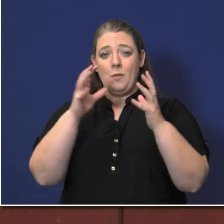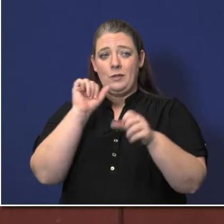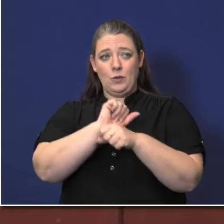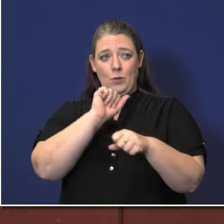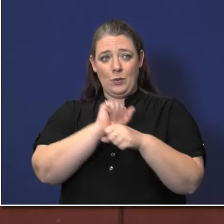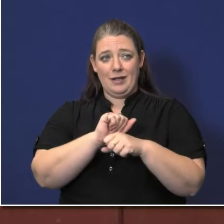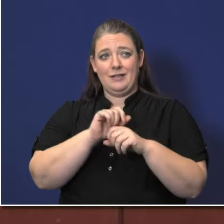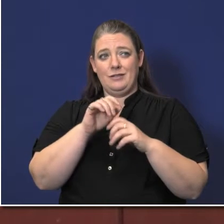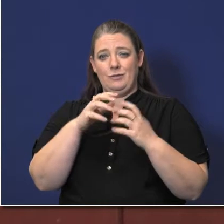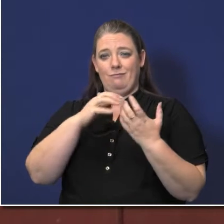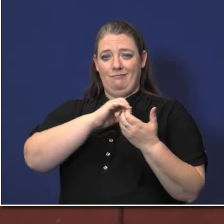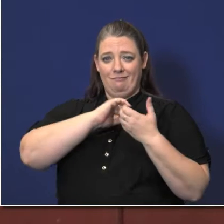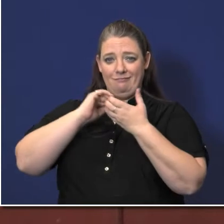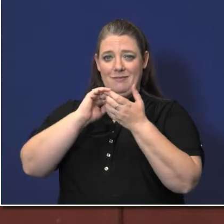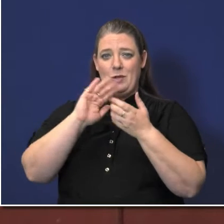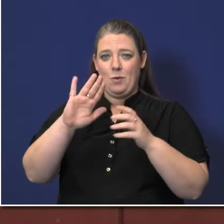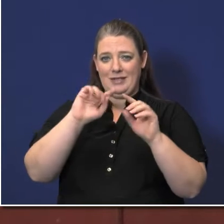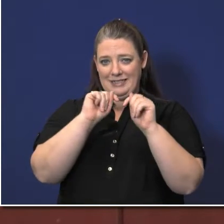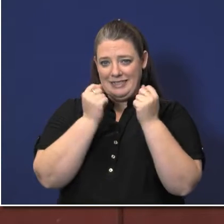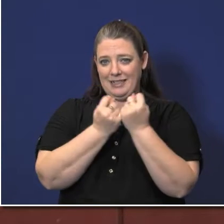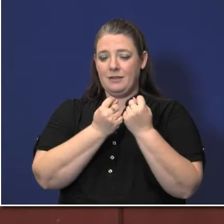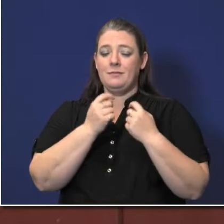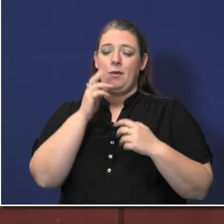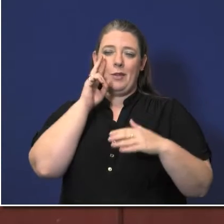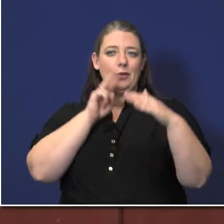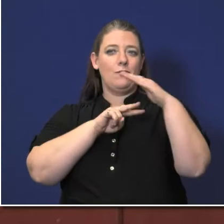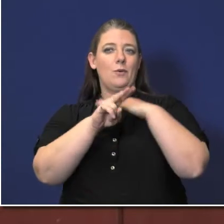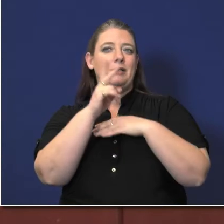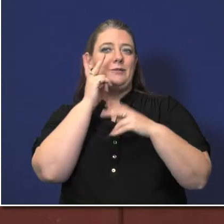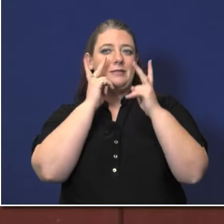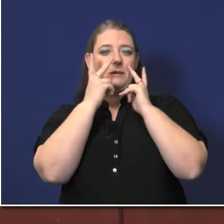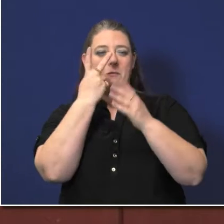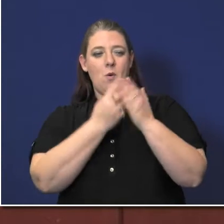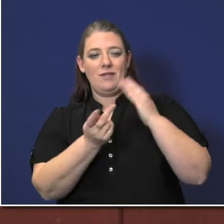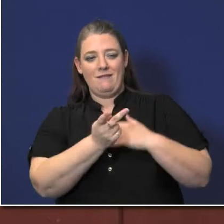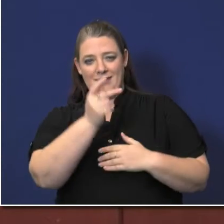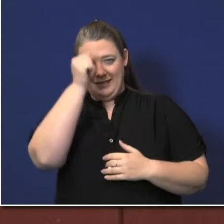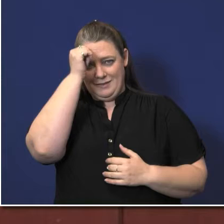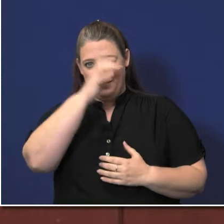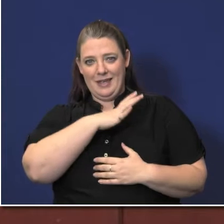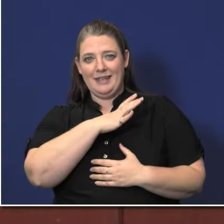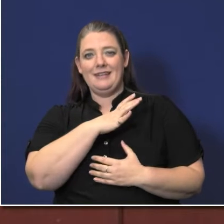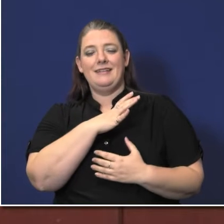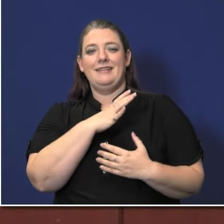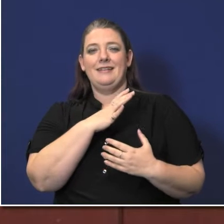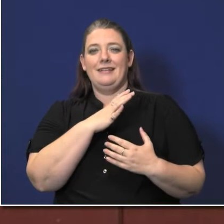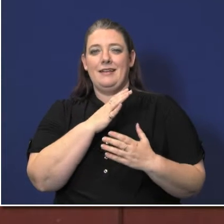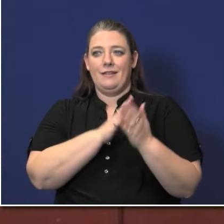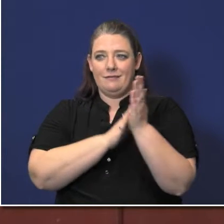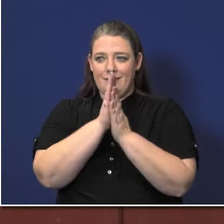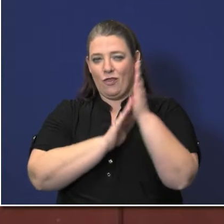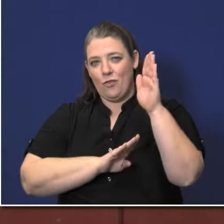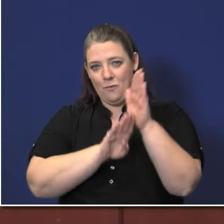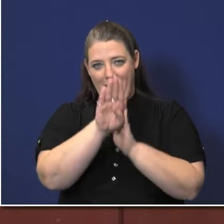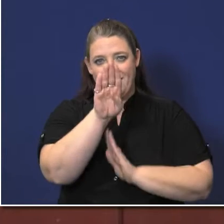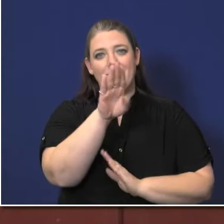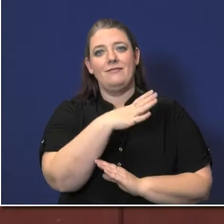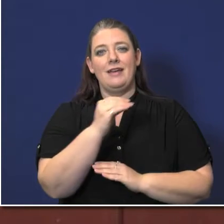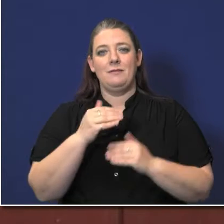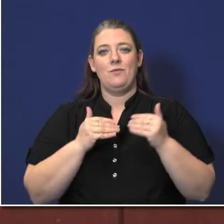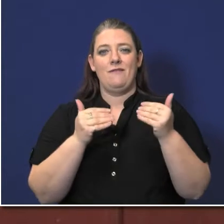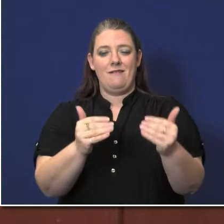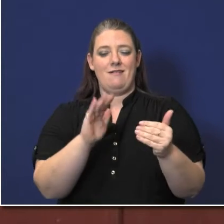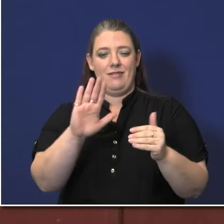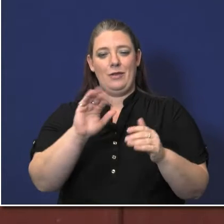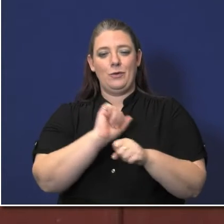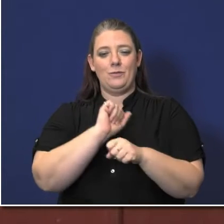team, and looking forward to seeing both of these young men thrive and move forward in their career.